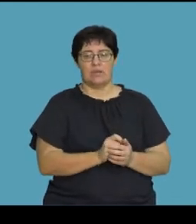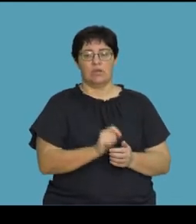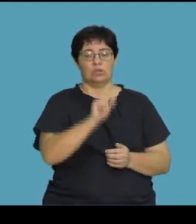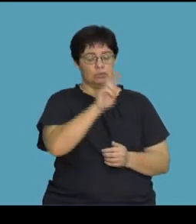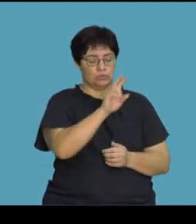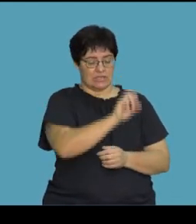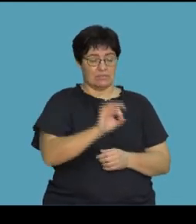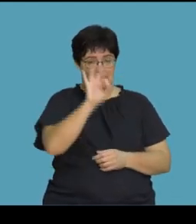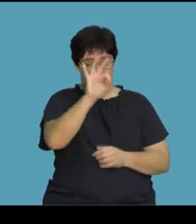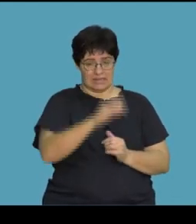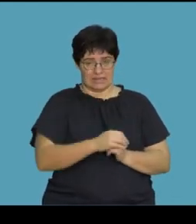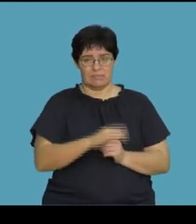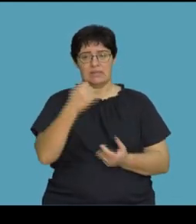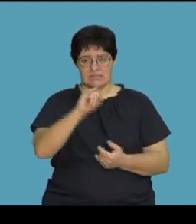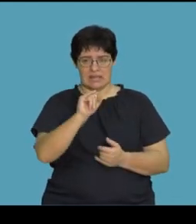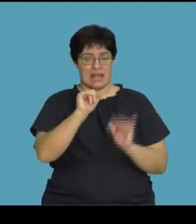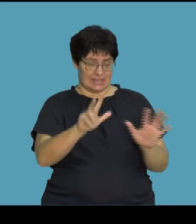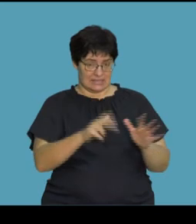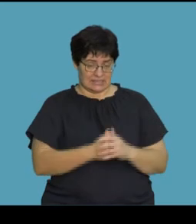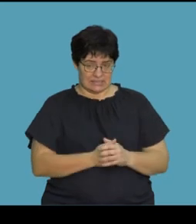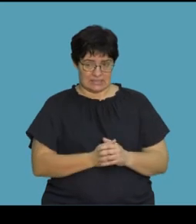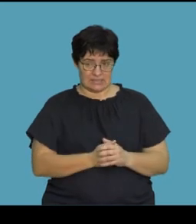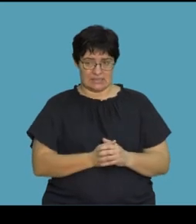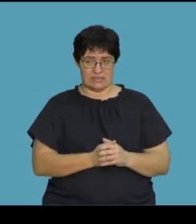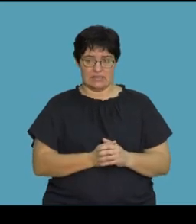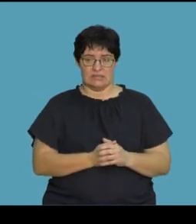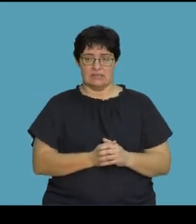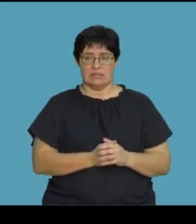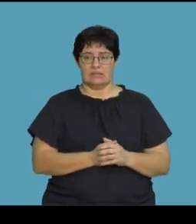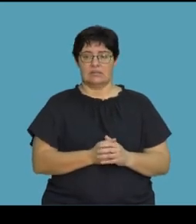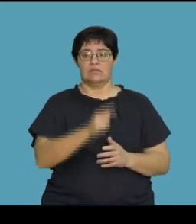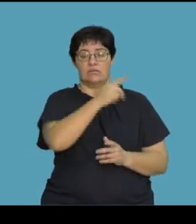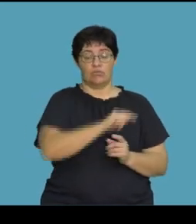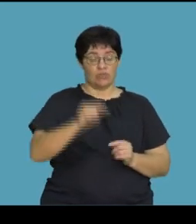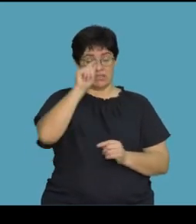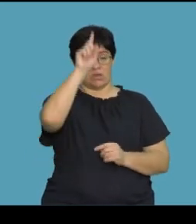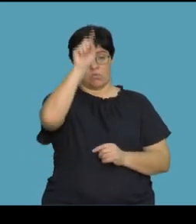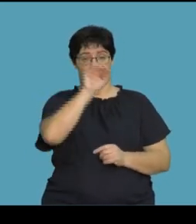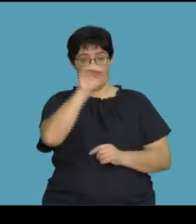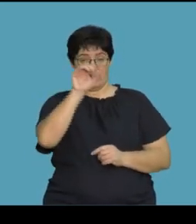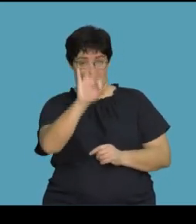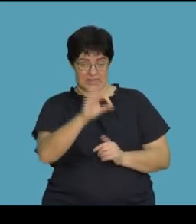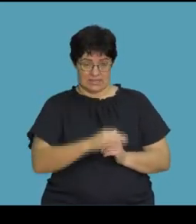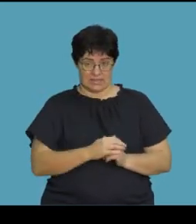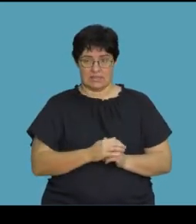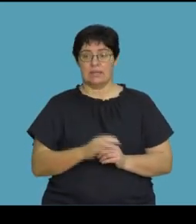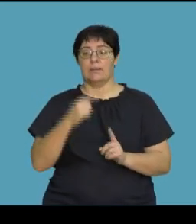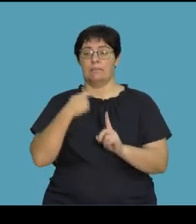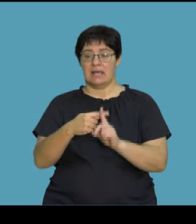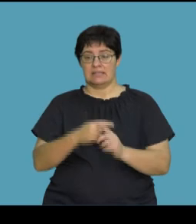as 2 to the exponent of 3. That's 8 still, right? Then remember, raised to 1 over